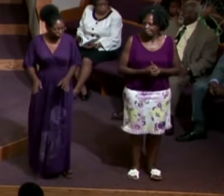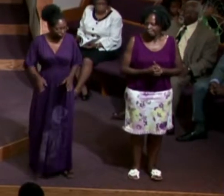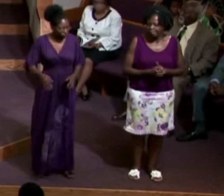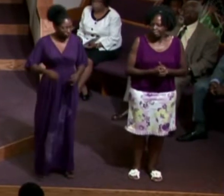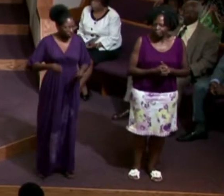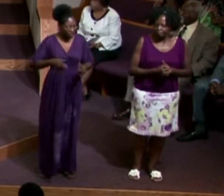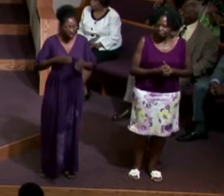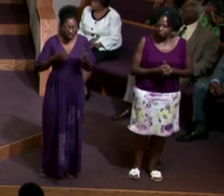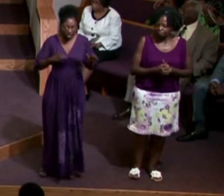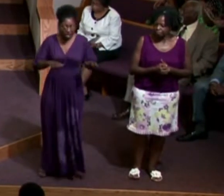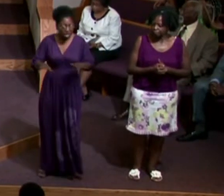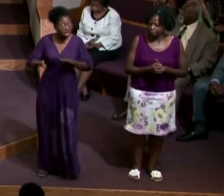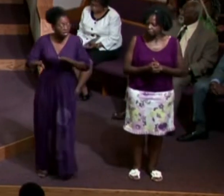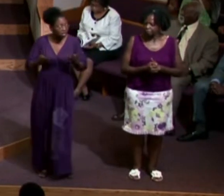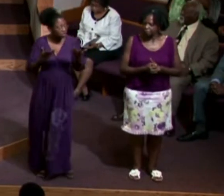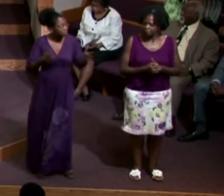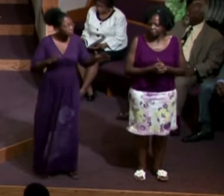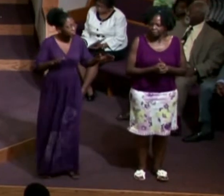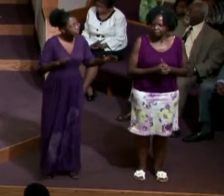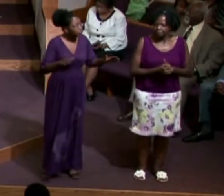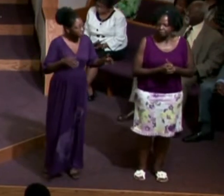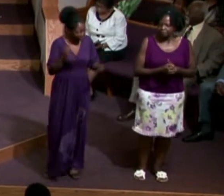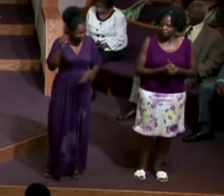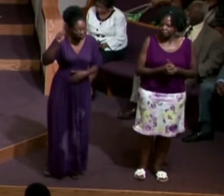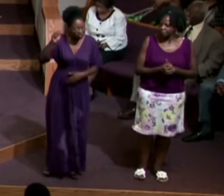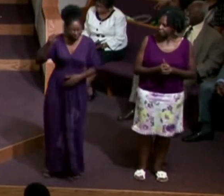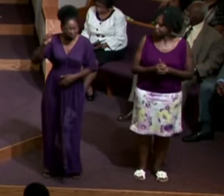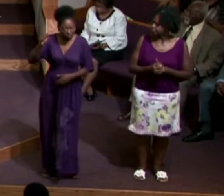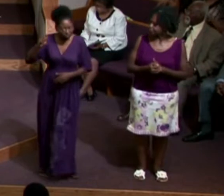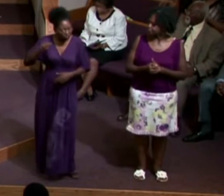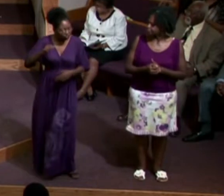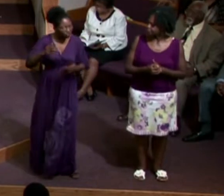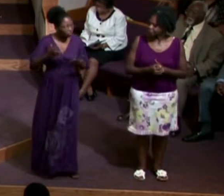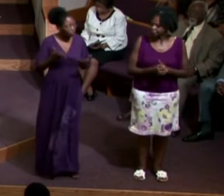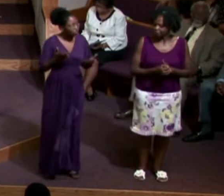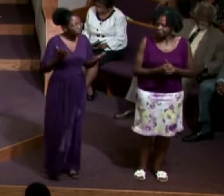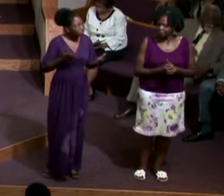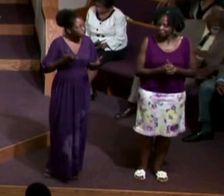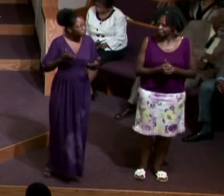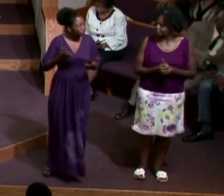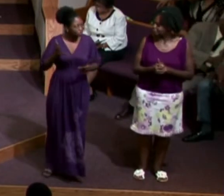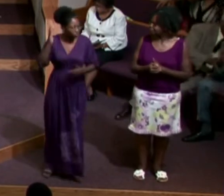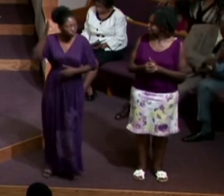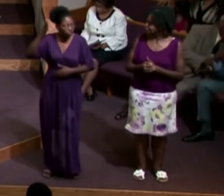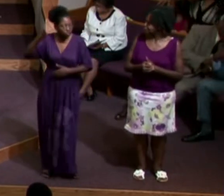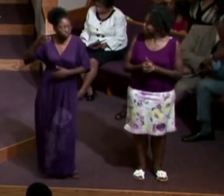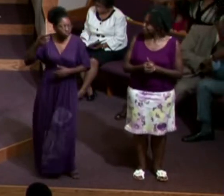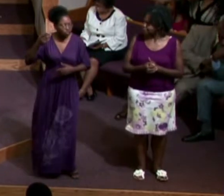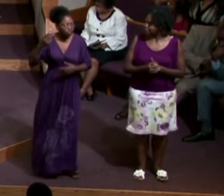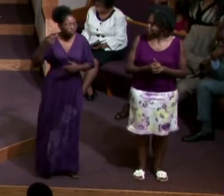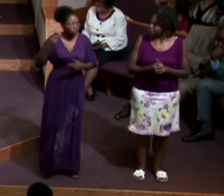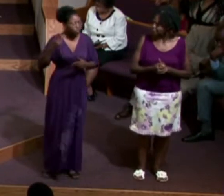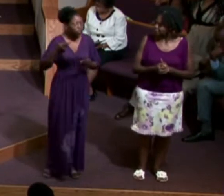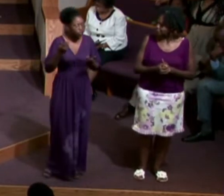It's done, yes, what I shall be I.